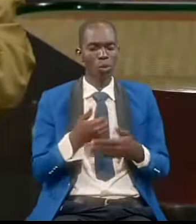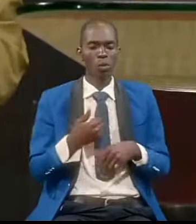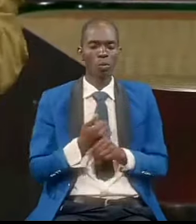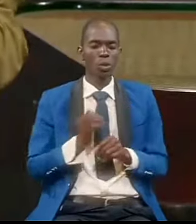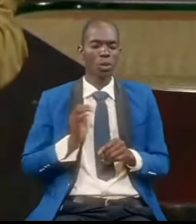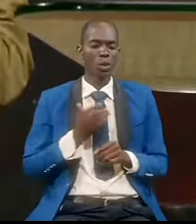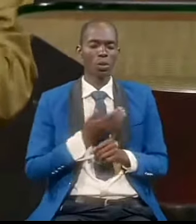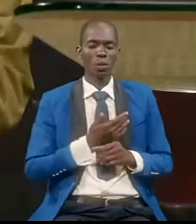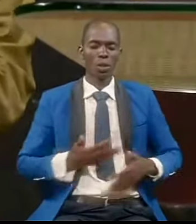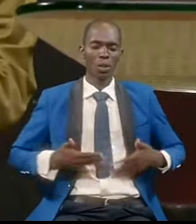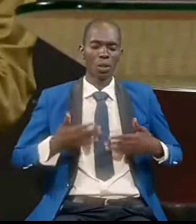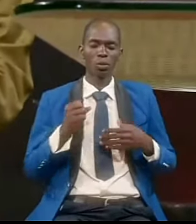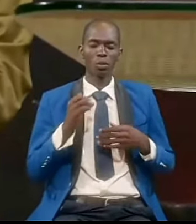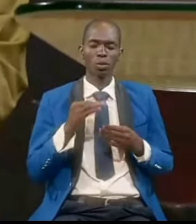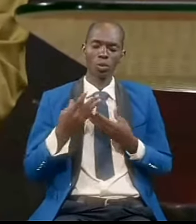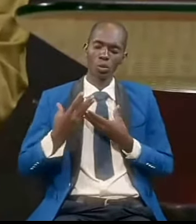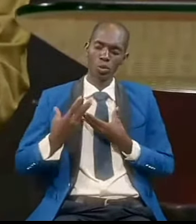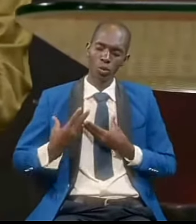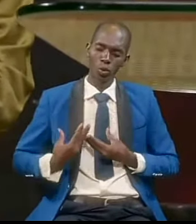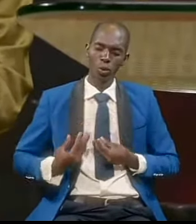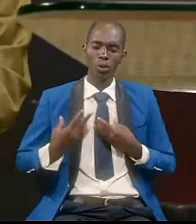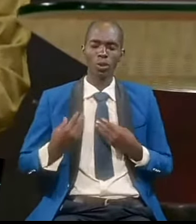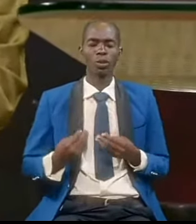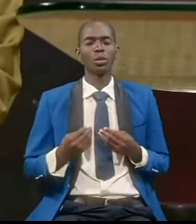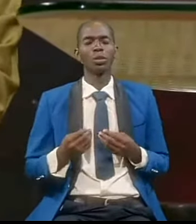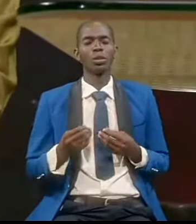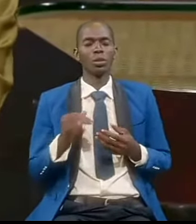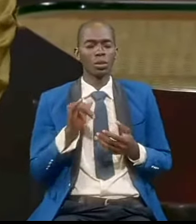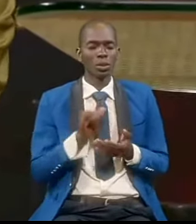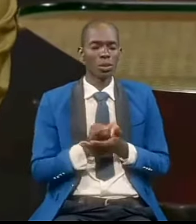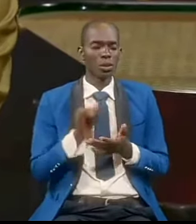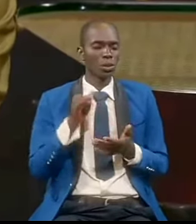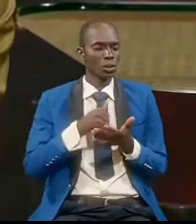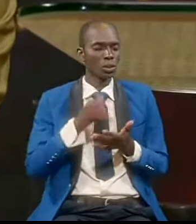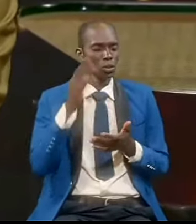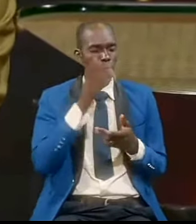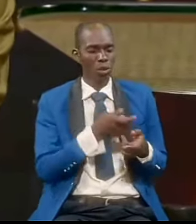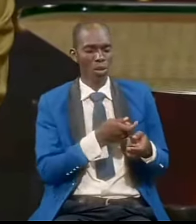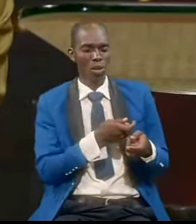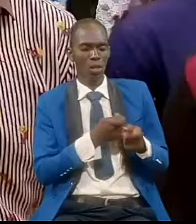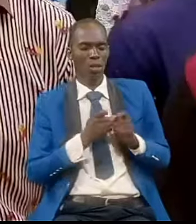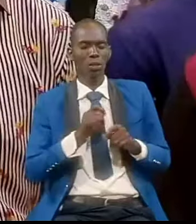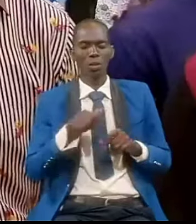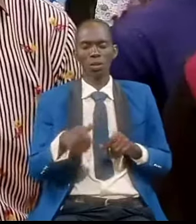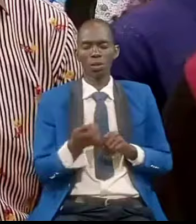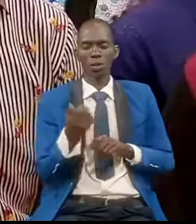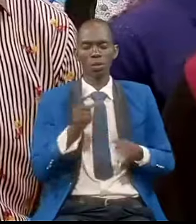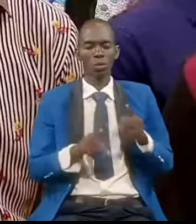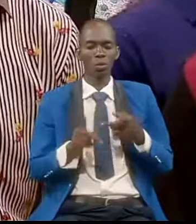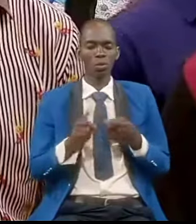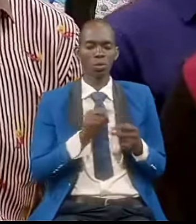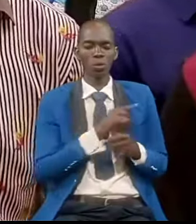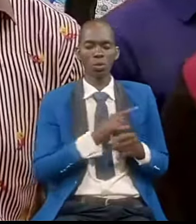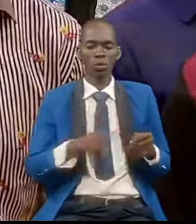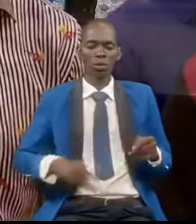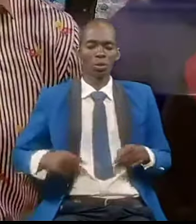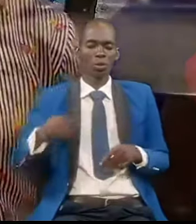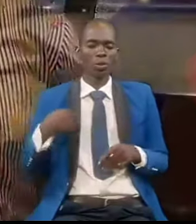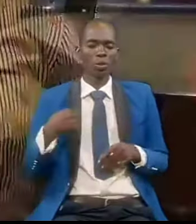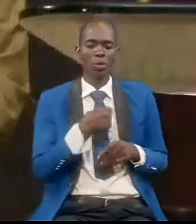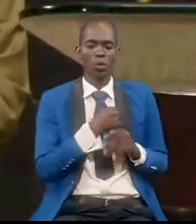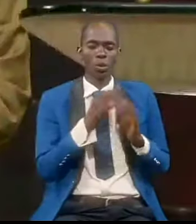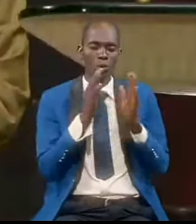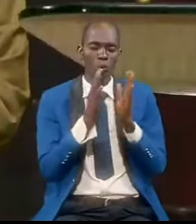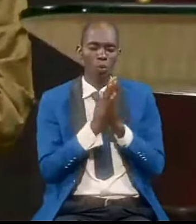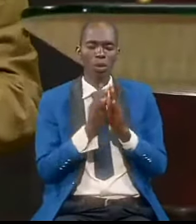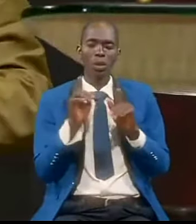gentle, so affectionate, it will attract other people to the Lord. Lord, we pray as you